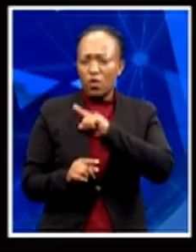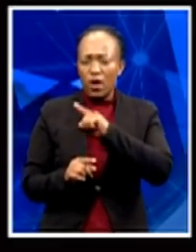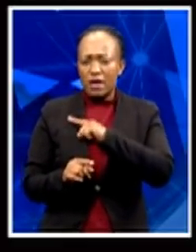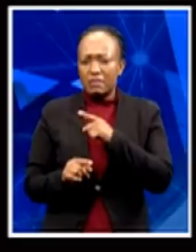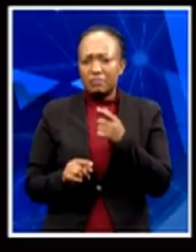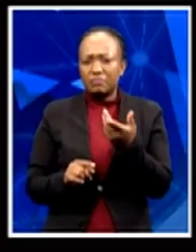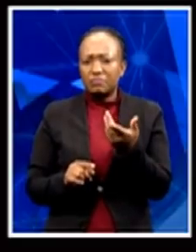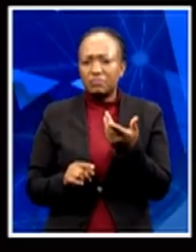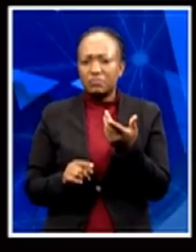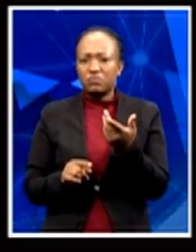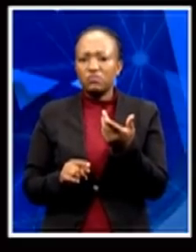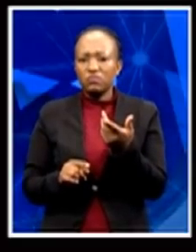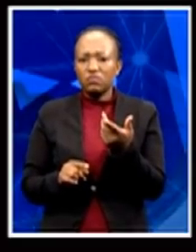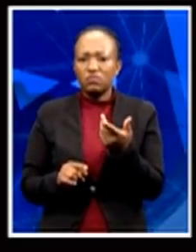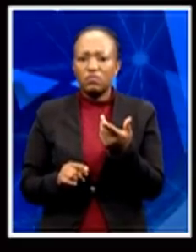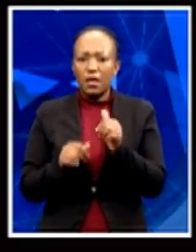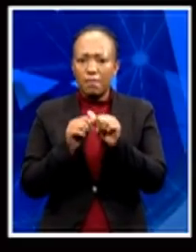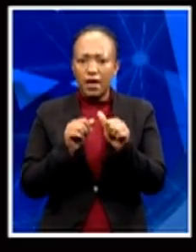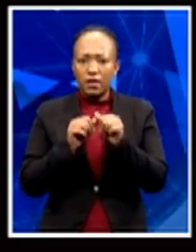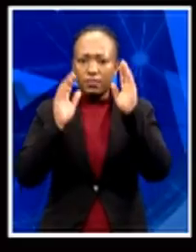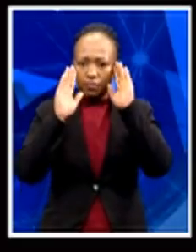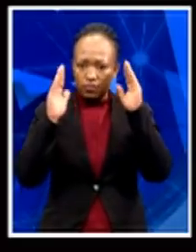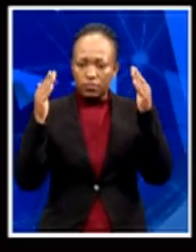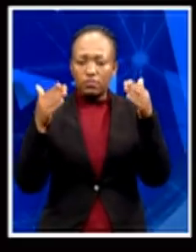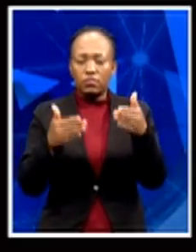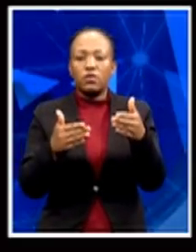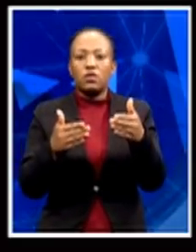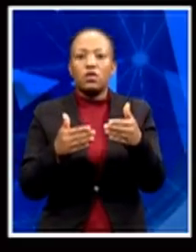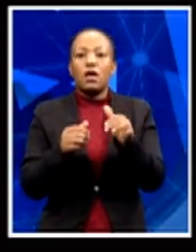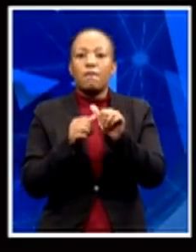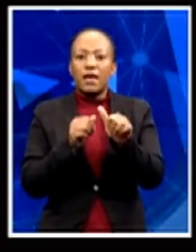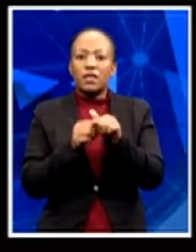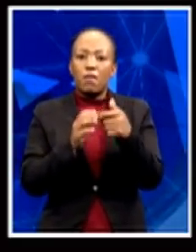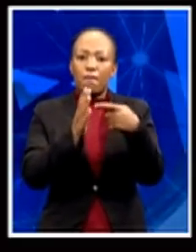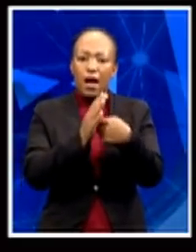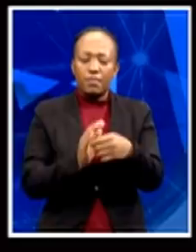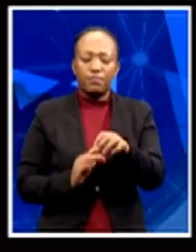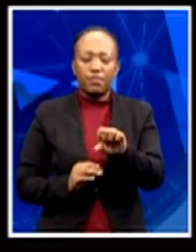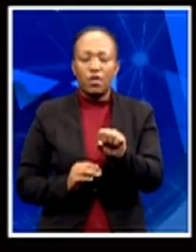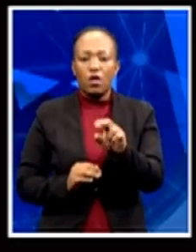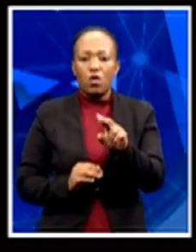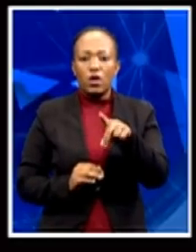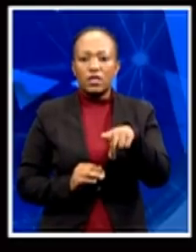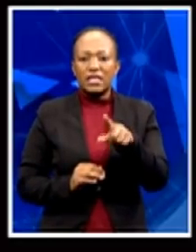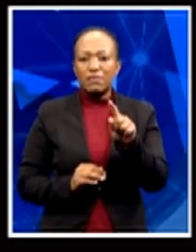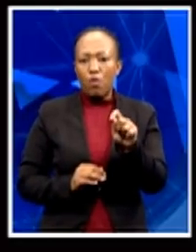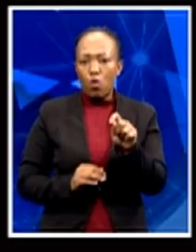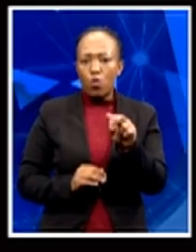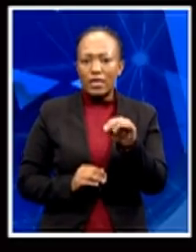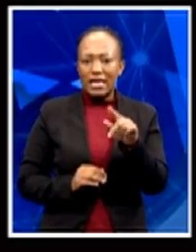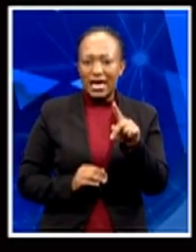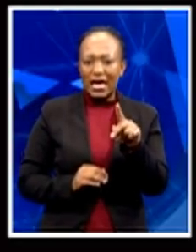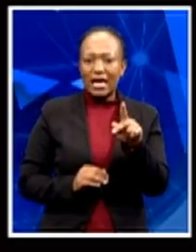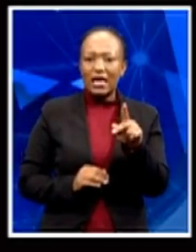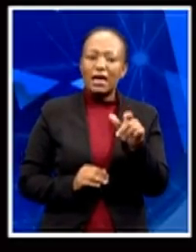on Sinovac and the Sputnik? In fact, some of them I know was at one stage offered free of charge to us in the country, which we have